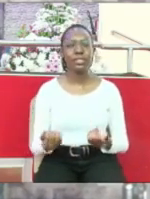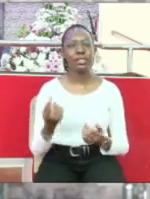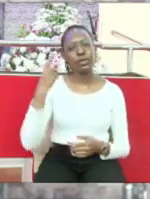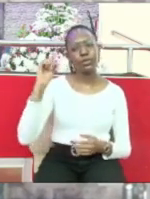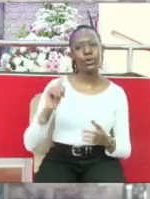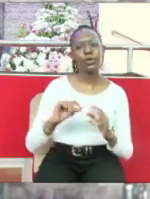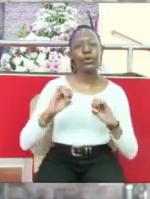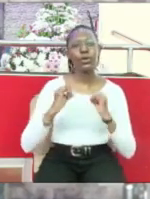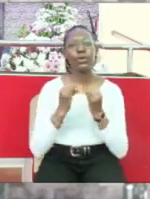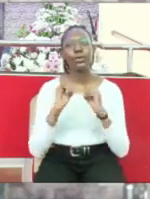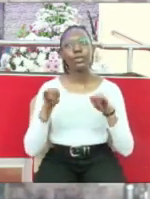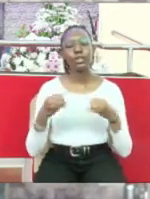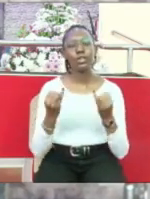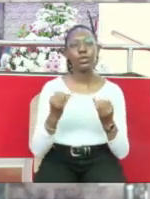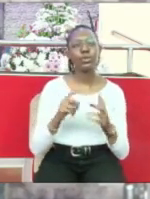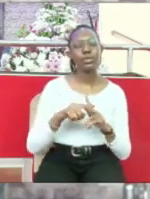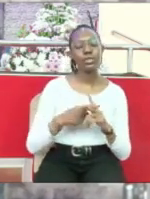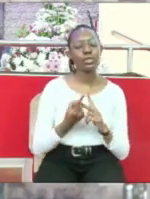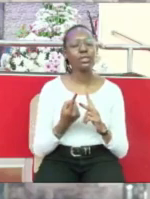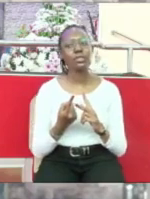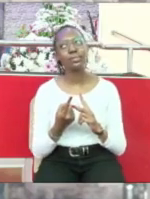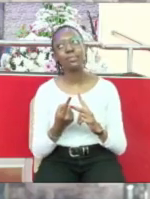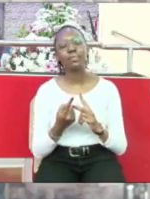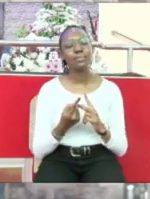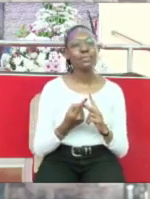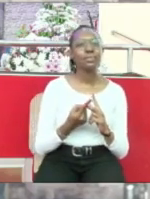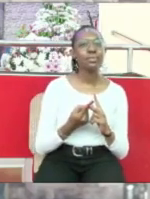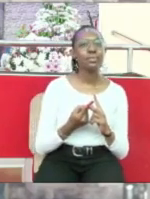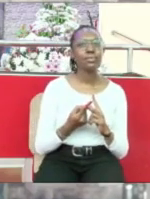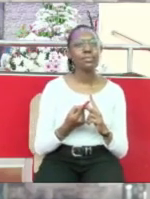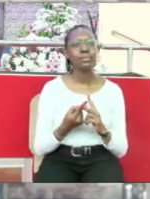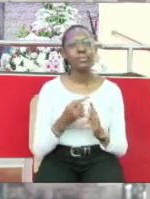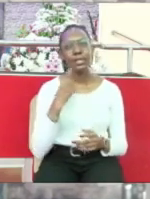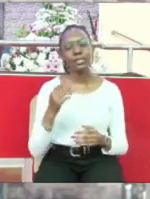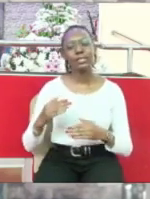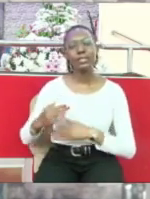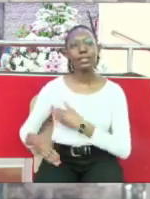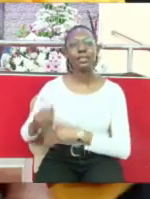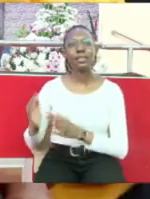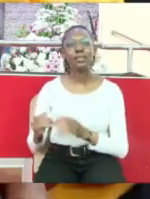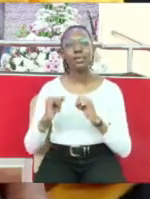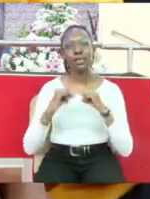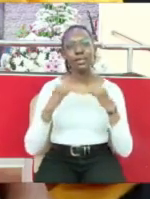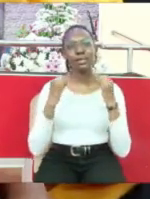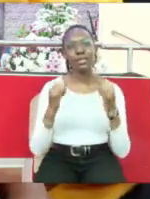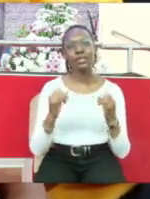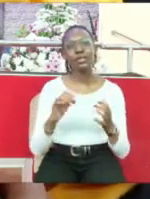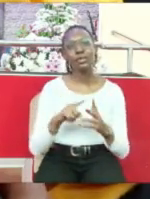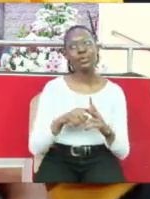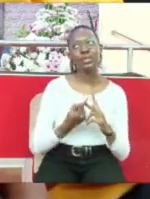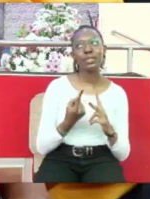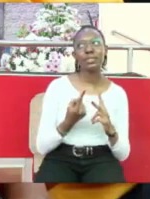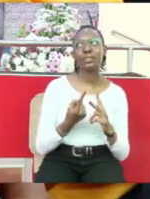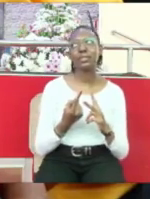Always. There is need for a new beginning. Tell your neighbor, new beginning. There is